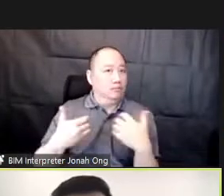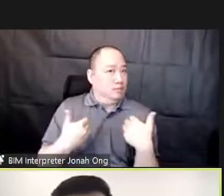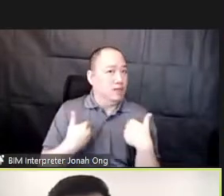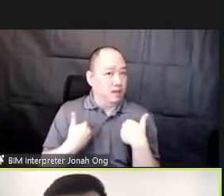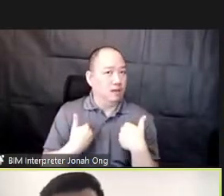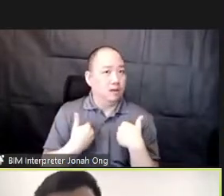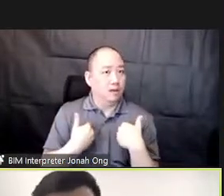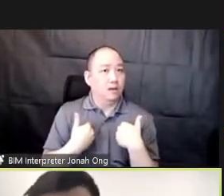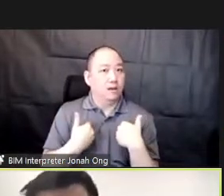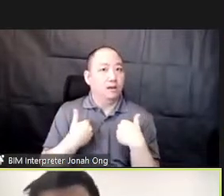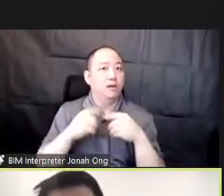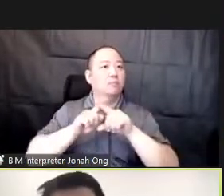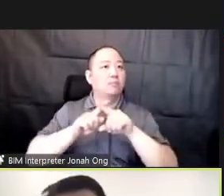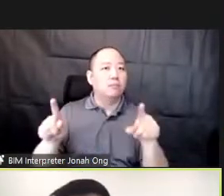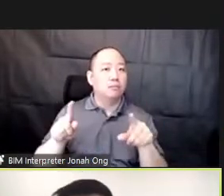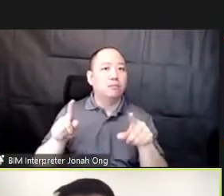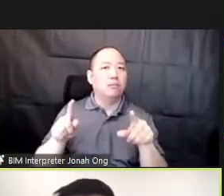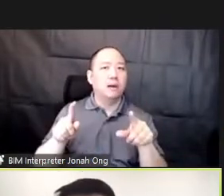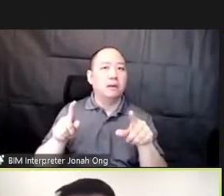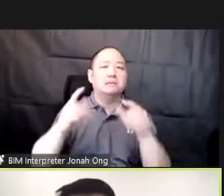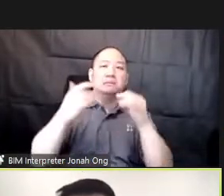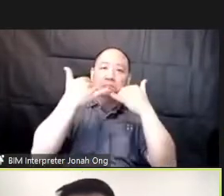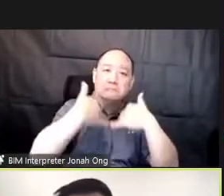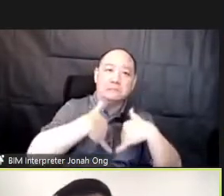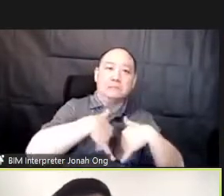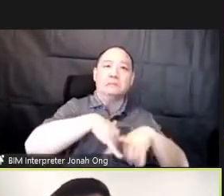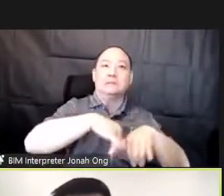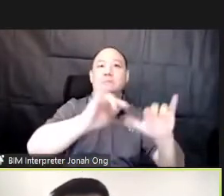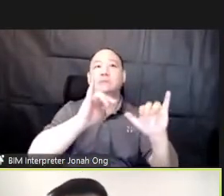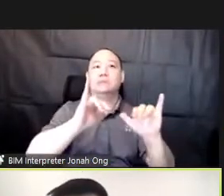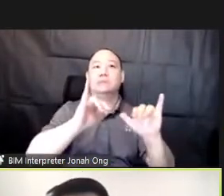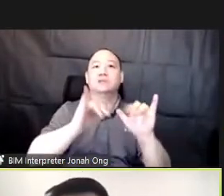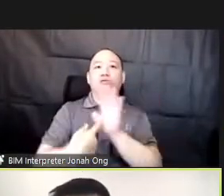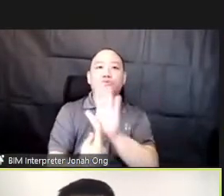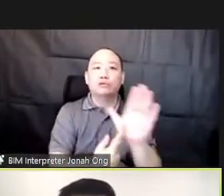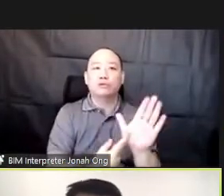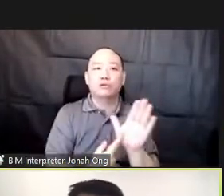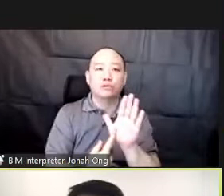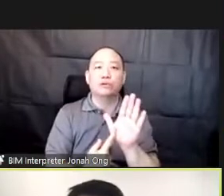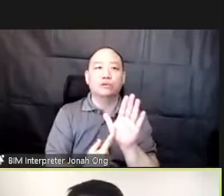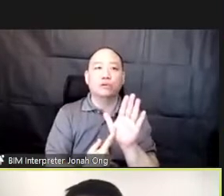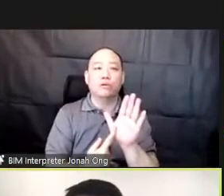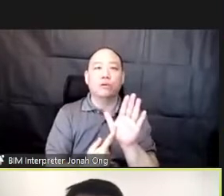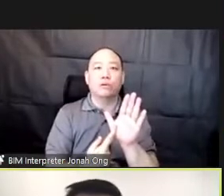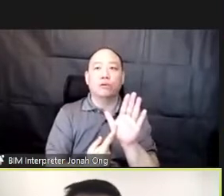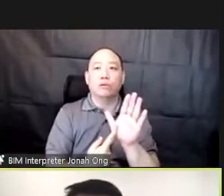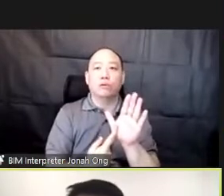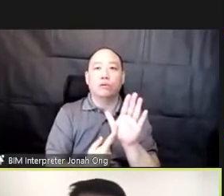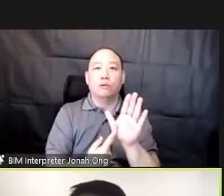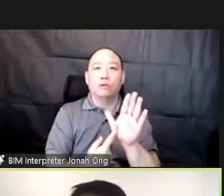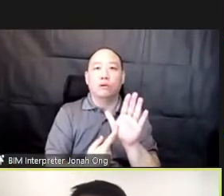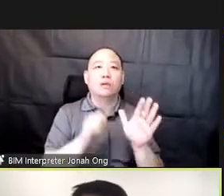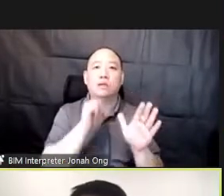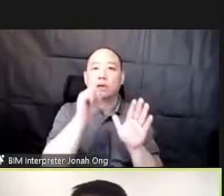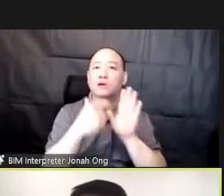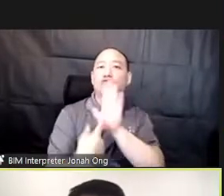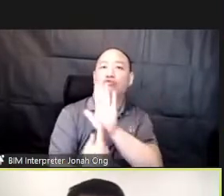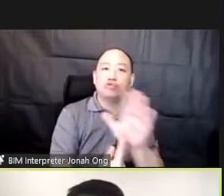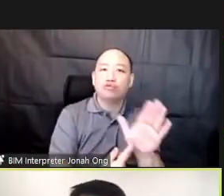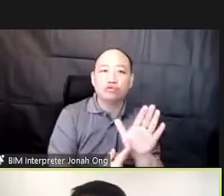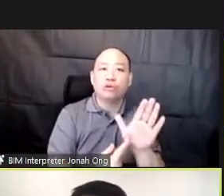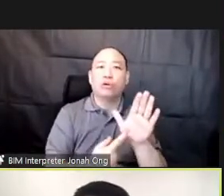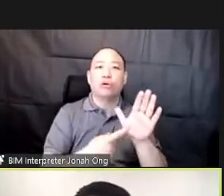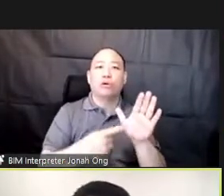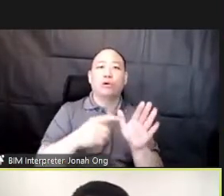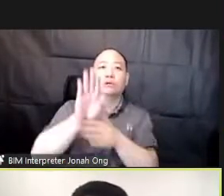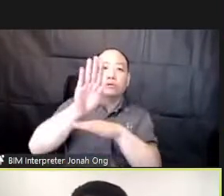that many politicians are still using the race and religion part to appeal to demographics to vote for their particular party based on racial or